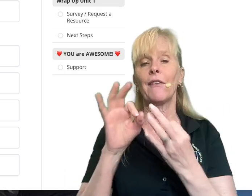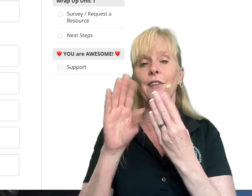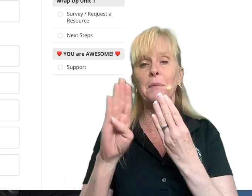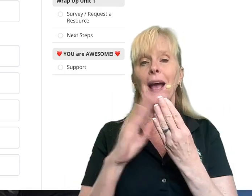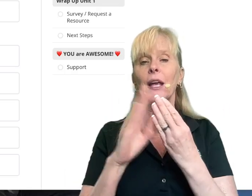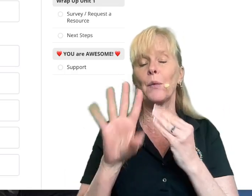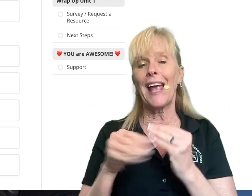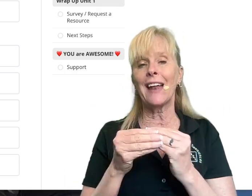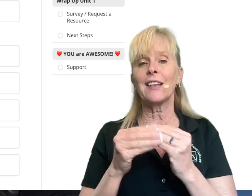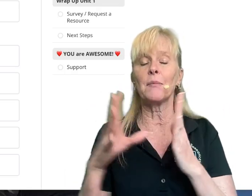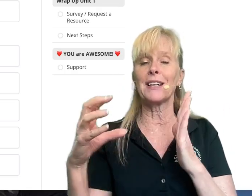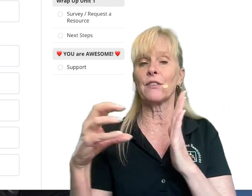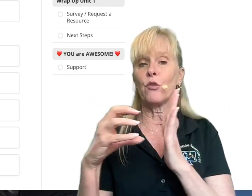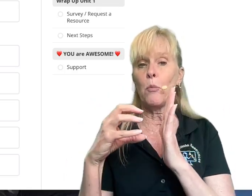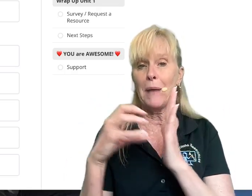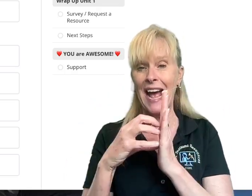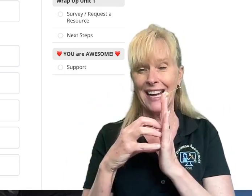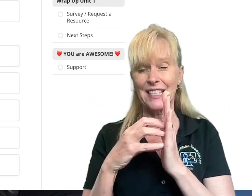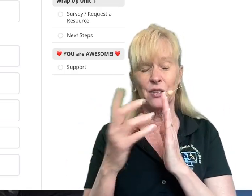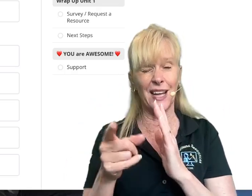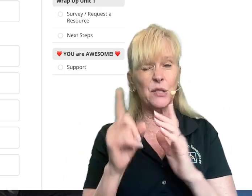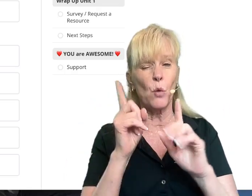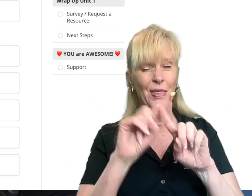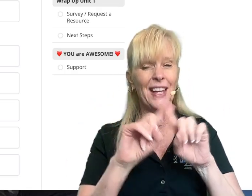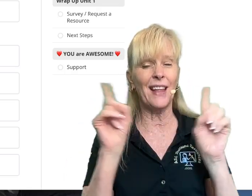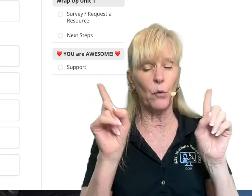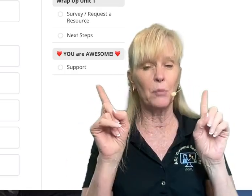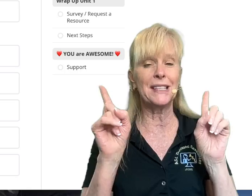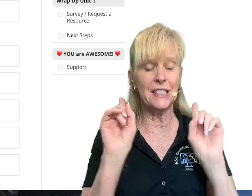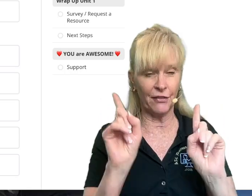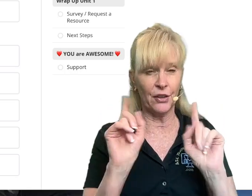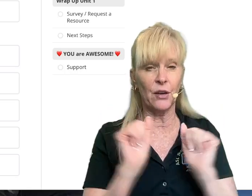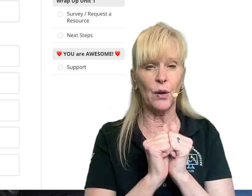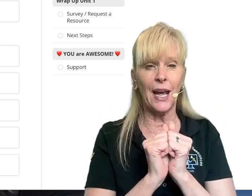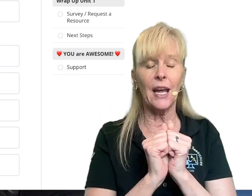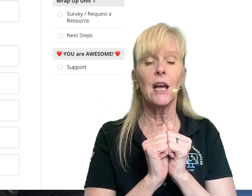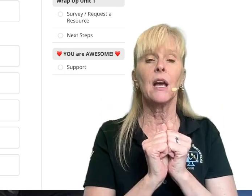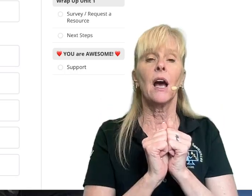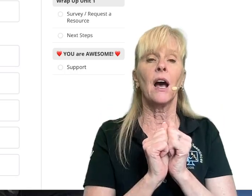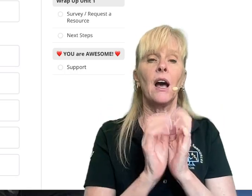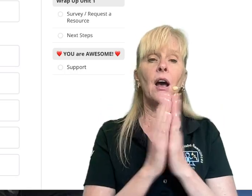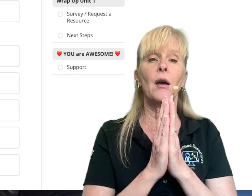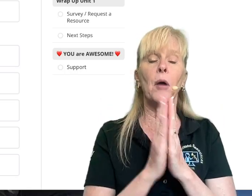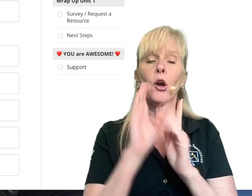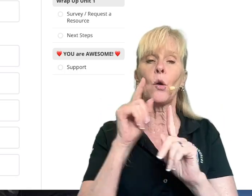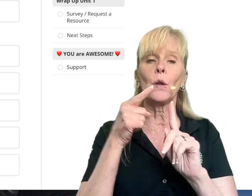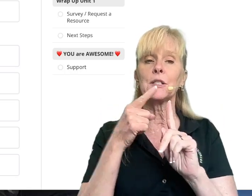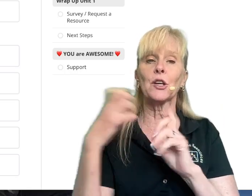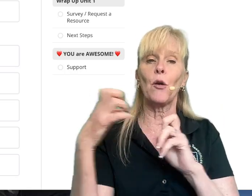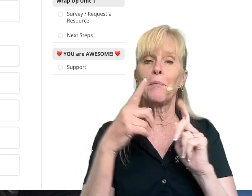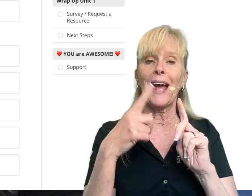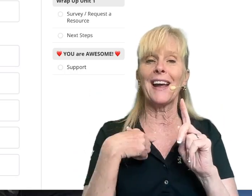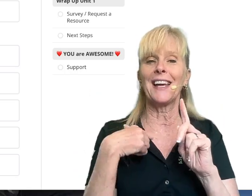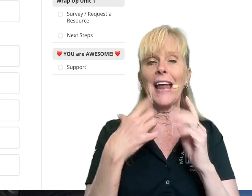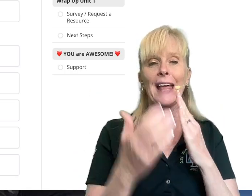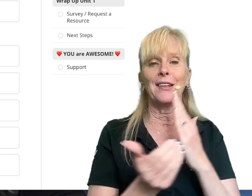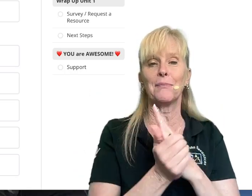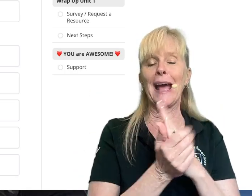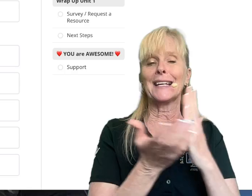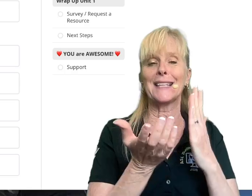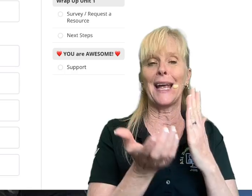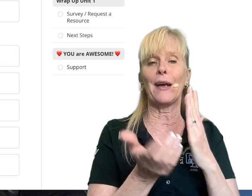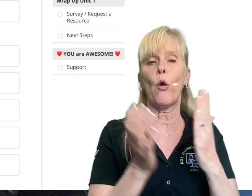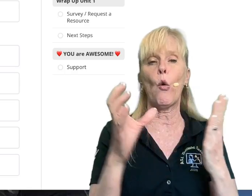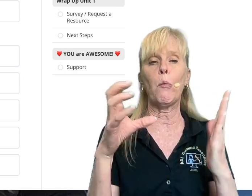later we got feedback and we added them as a full packet. So that's one thing that will be different. Okay, our goal is to go back and add